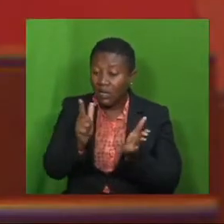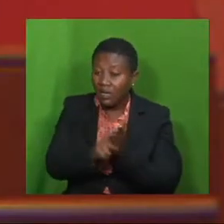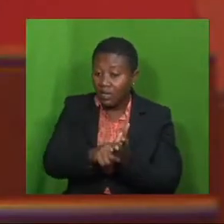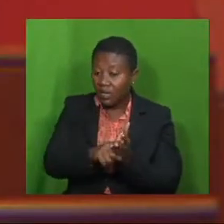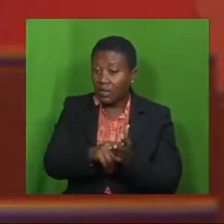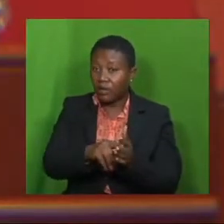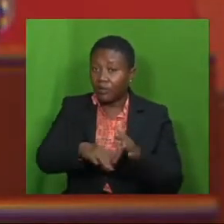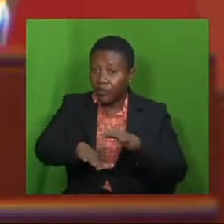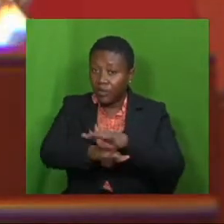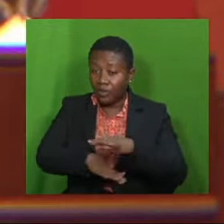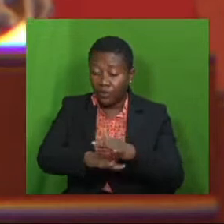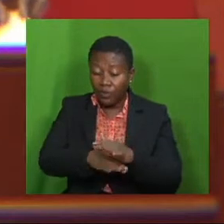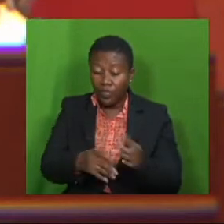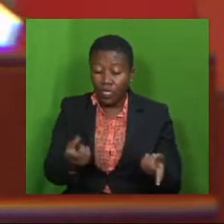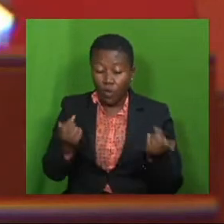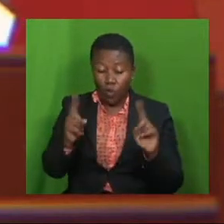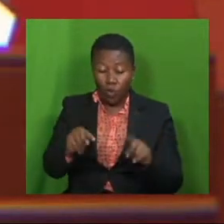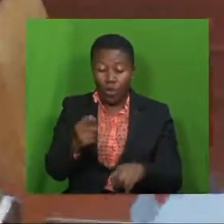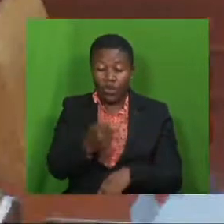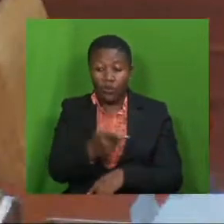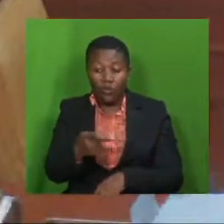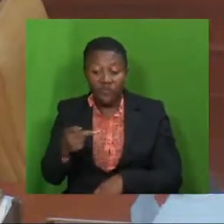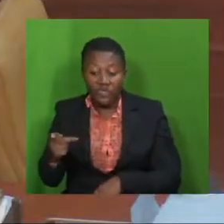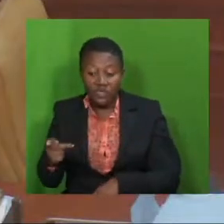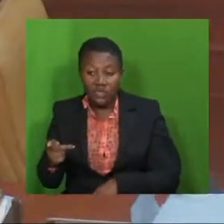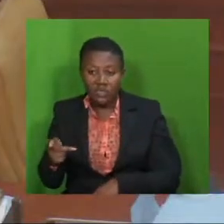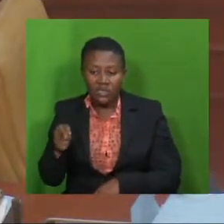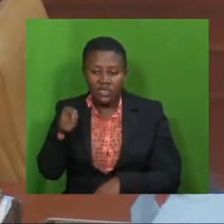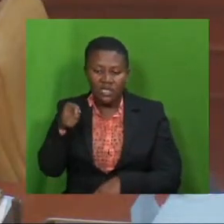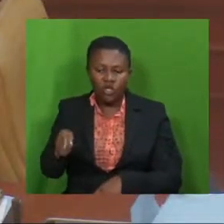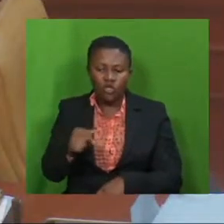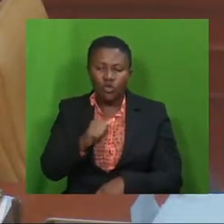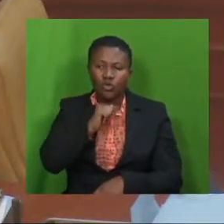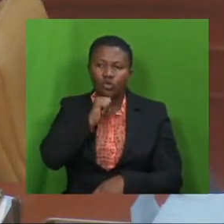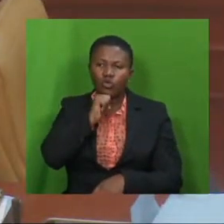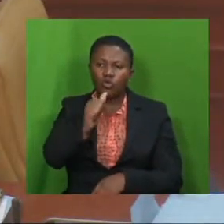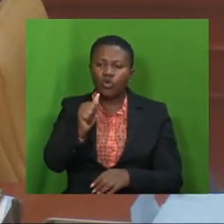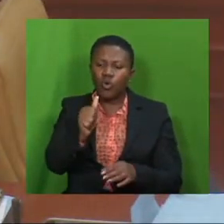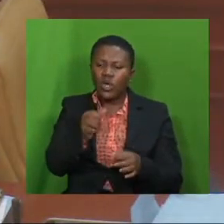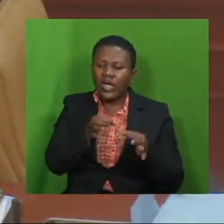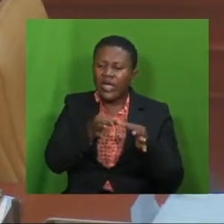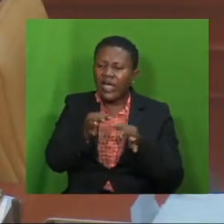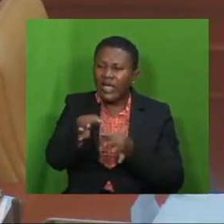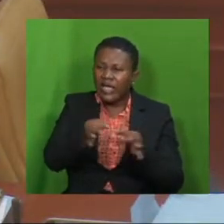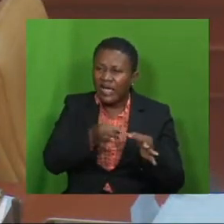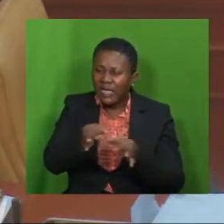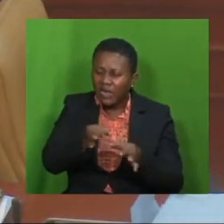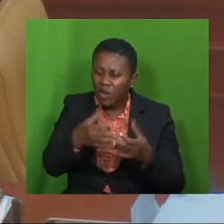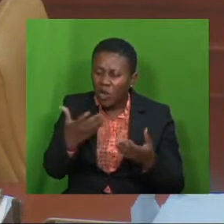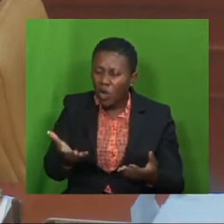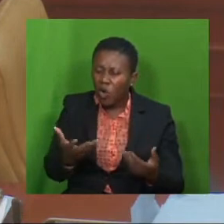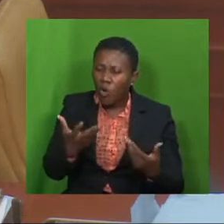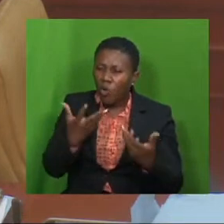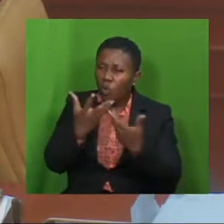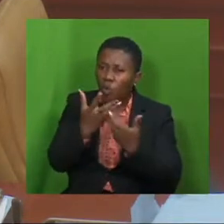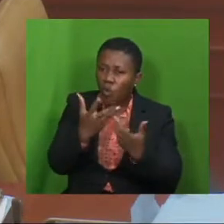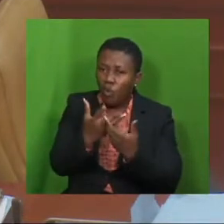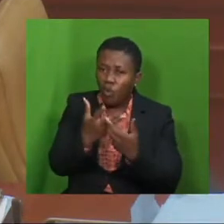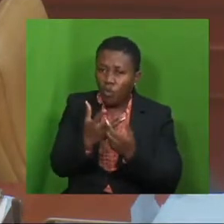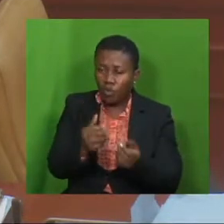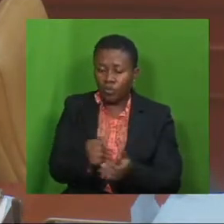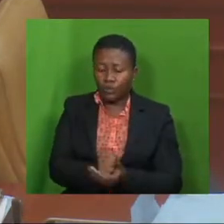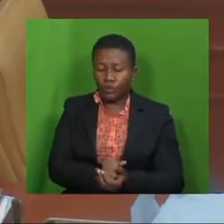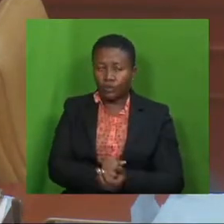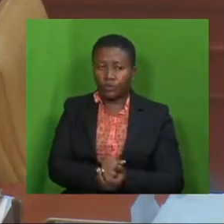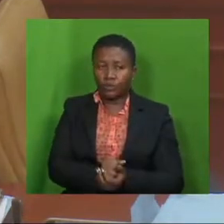particularly when the provisions in question do not either explicitly or impliedly rope in the High Court.